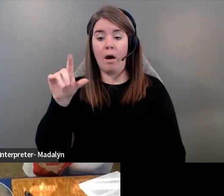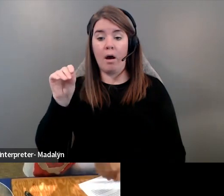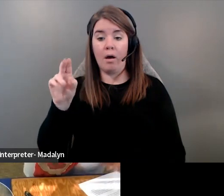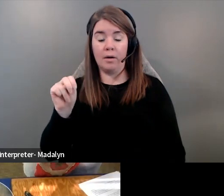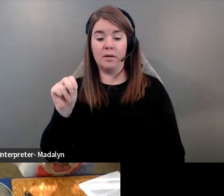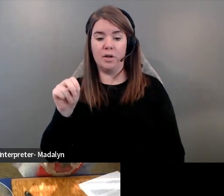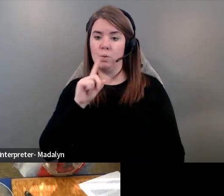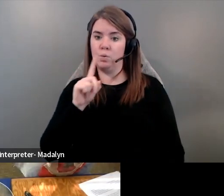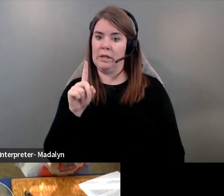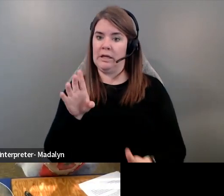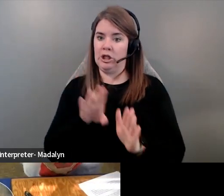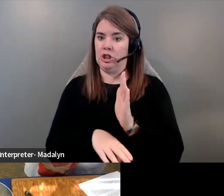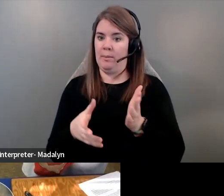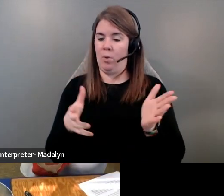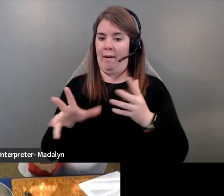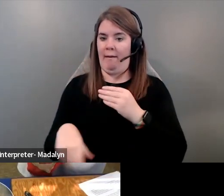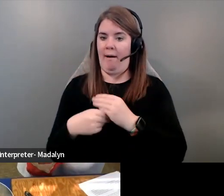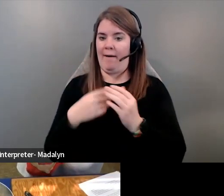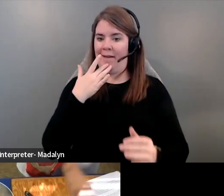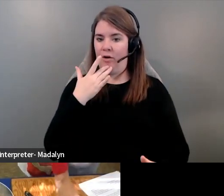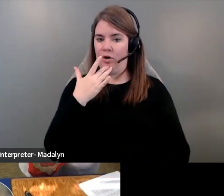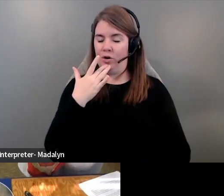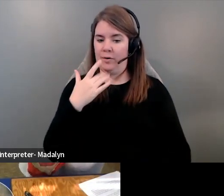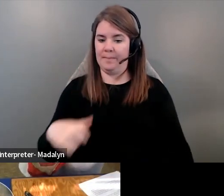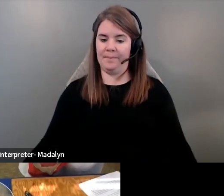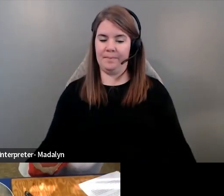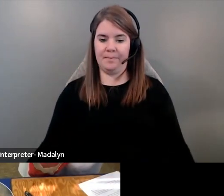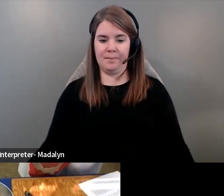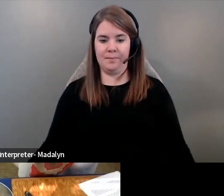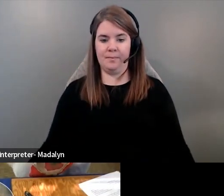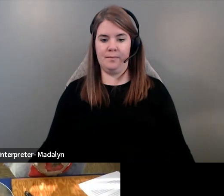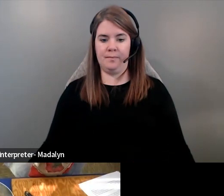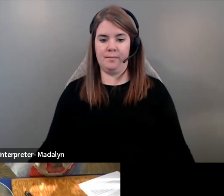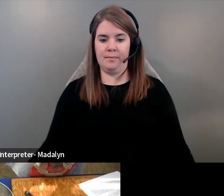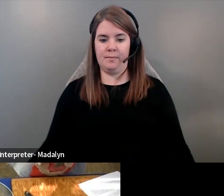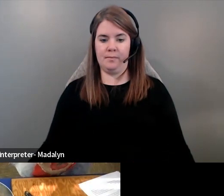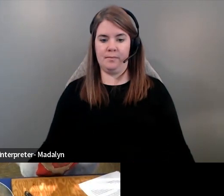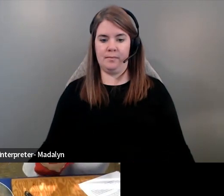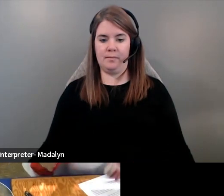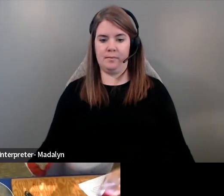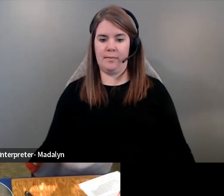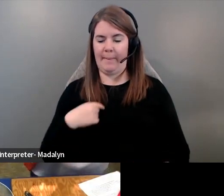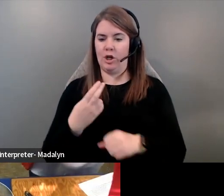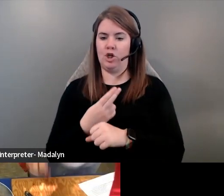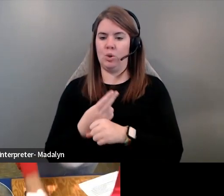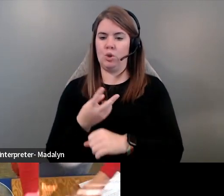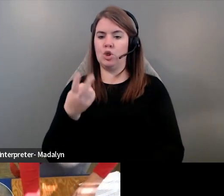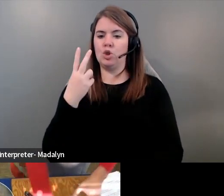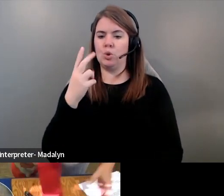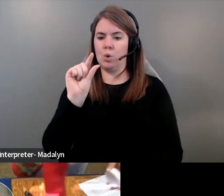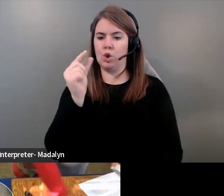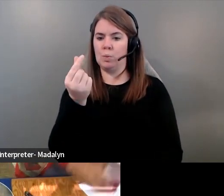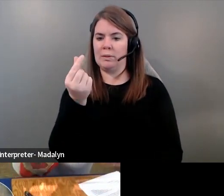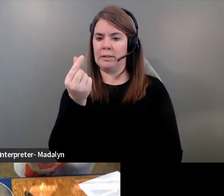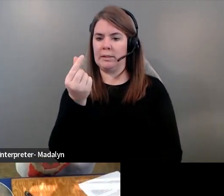added to your food for not a lot of effort. I'm going to use 2, I believe. Yes, 2 bouillon cubes for this